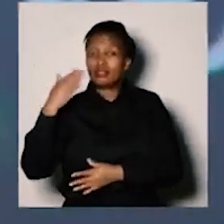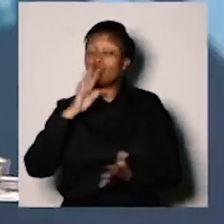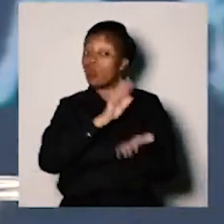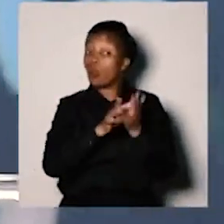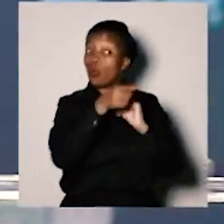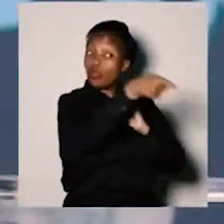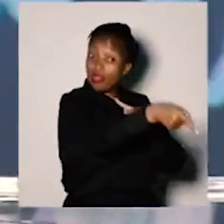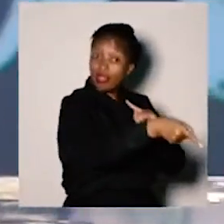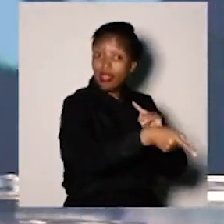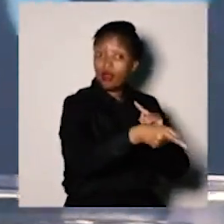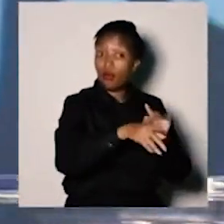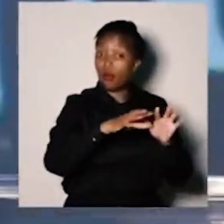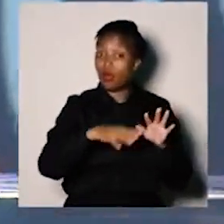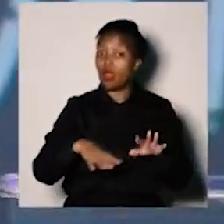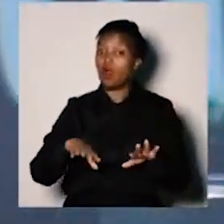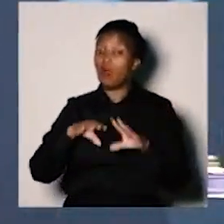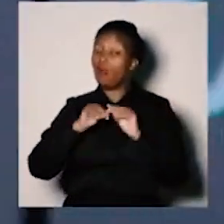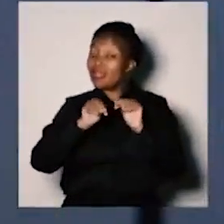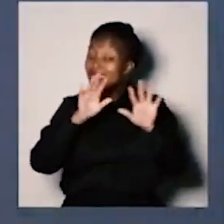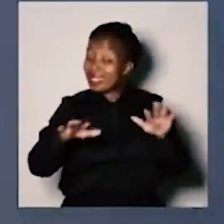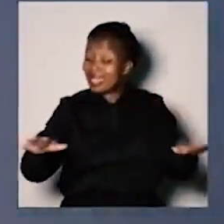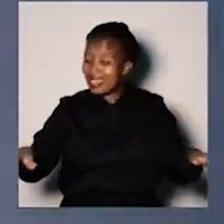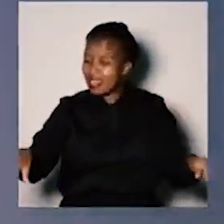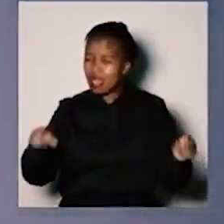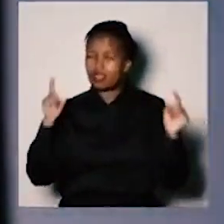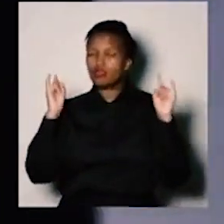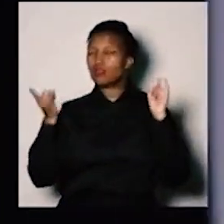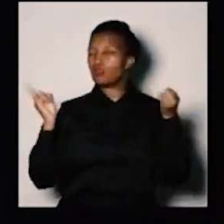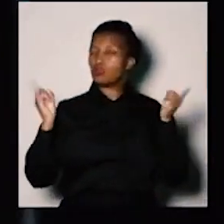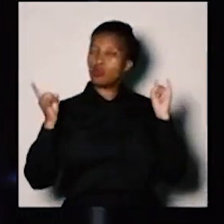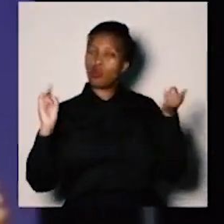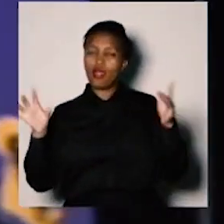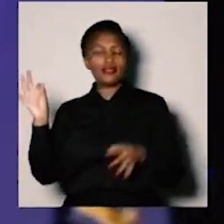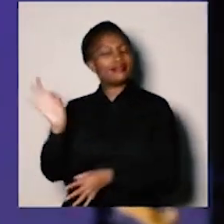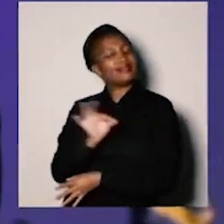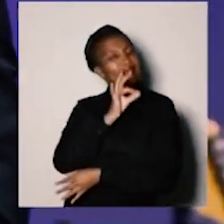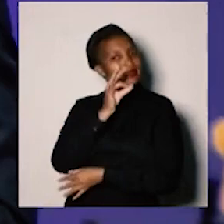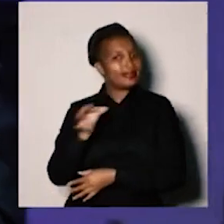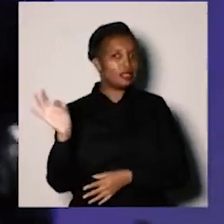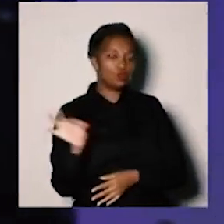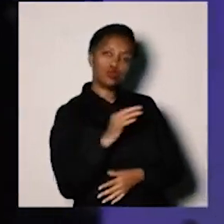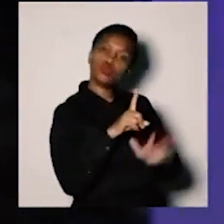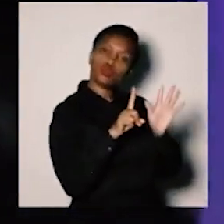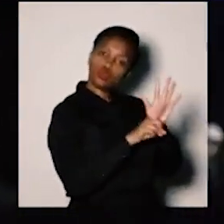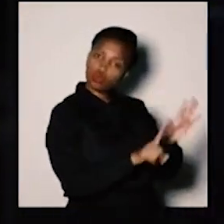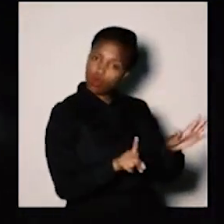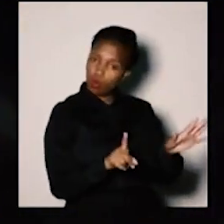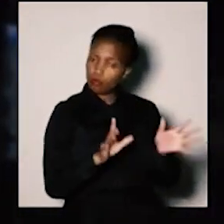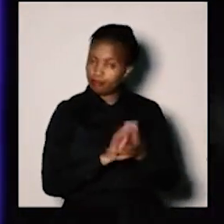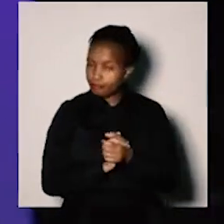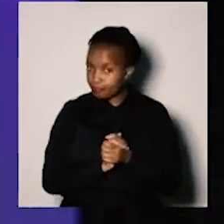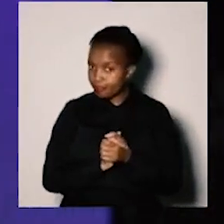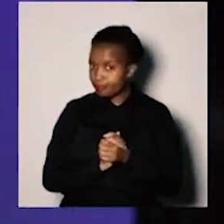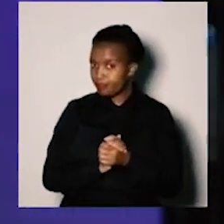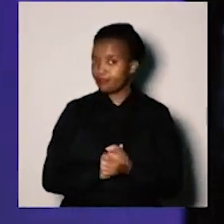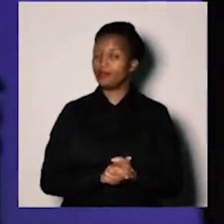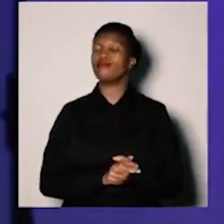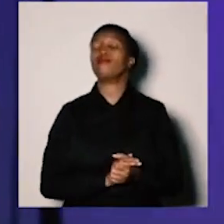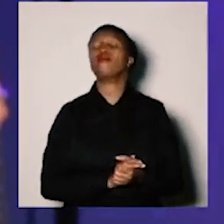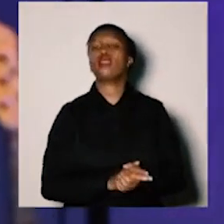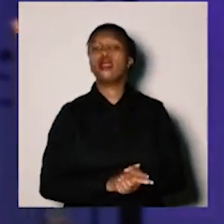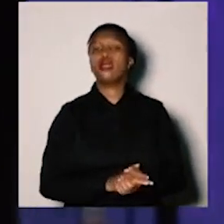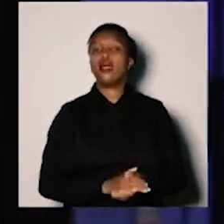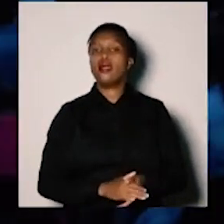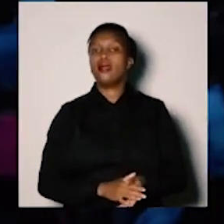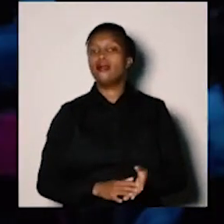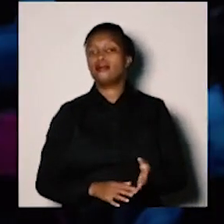students to go and watch a musical show by Percy Sledge. Now, you young people, you won't know who Percy Sledge is. You can